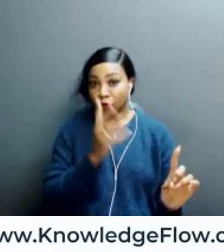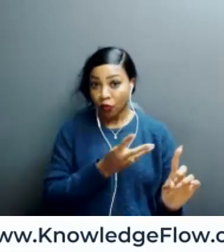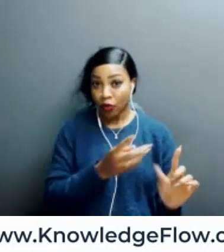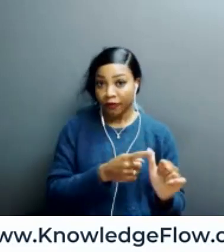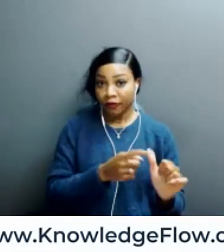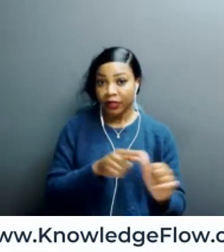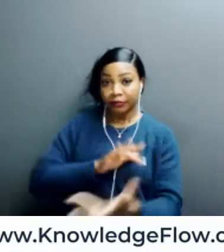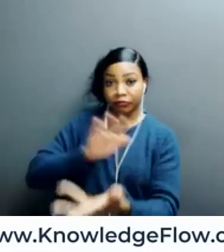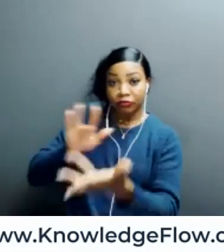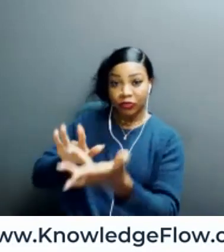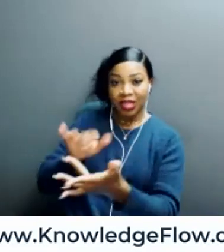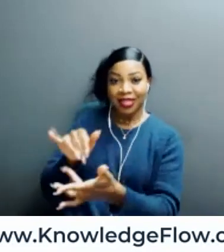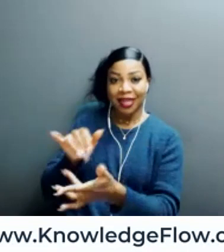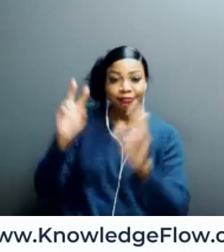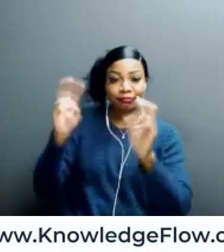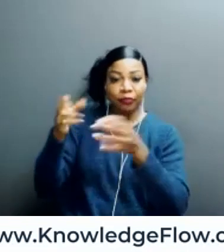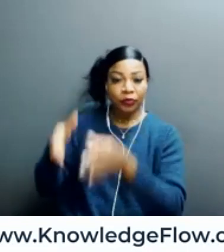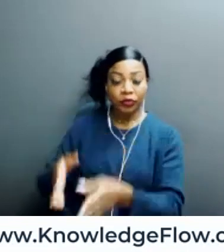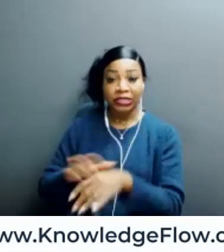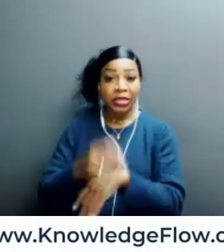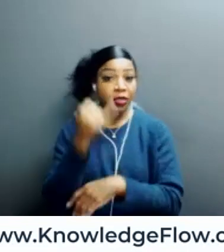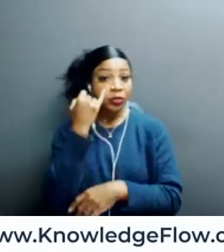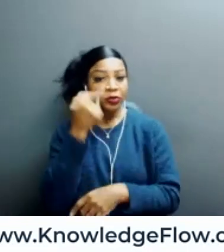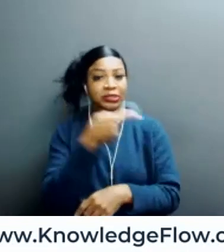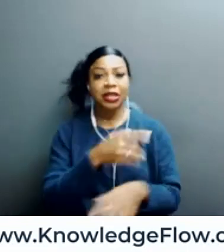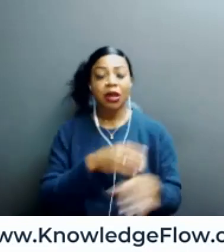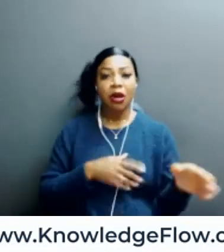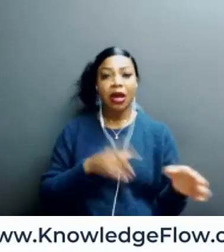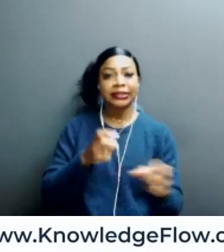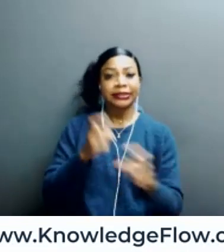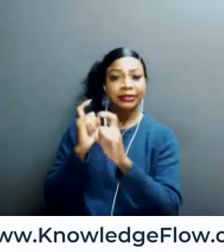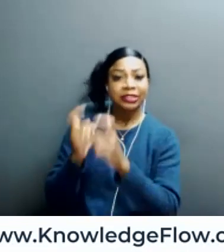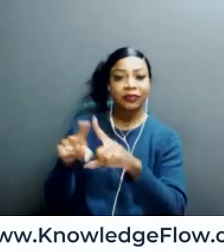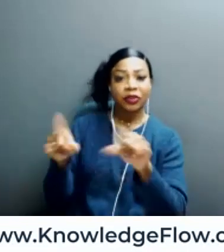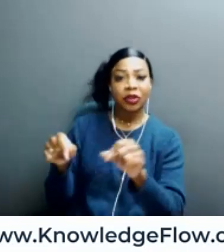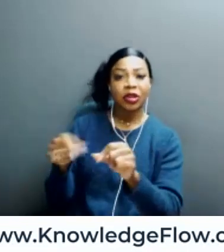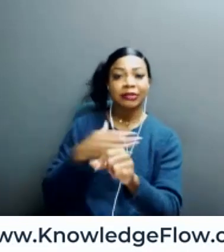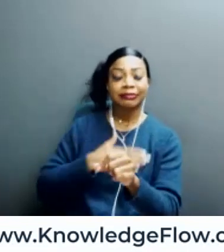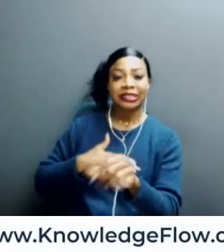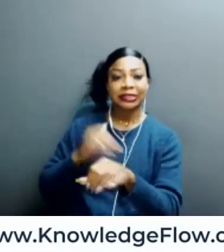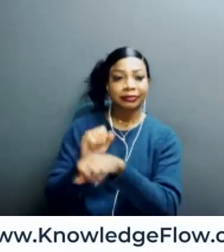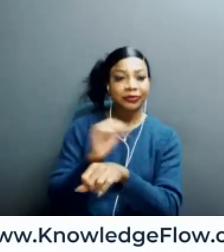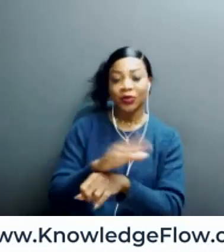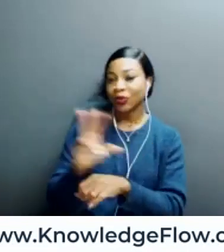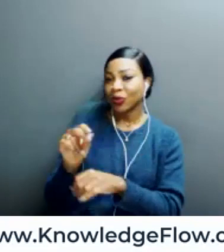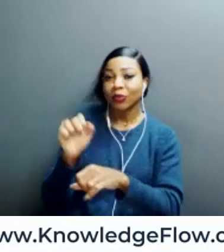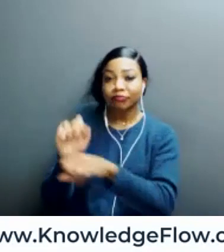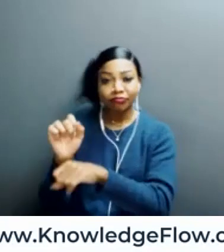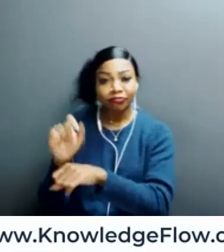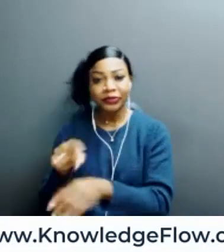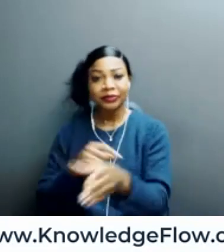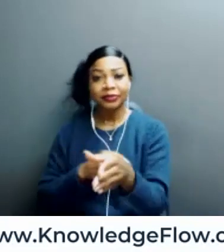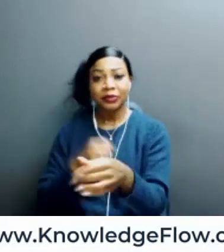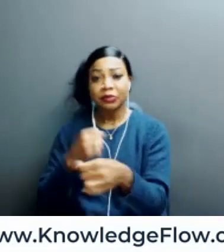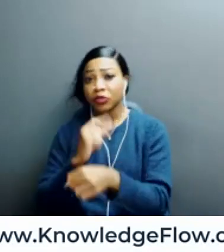you know and they you know they're saying I need you to send me a gift card or money for actually message them you know outside if it's an email